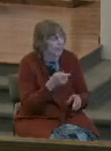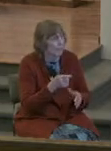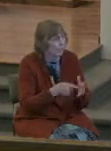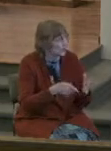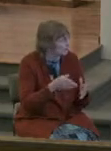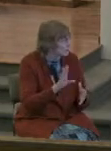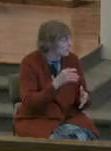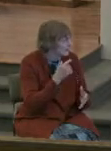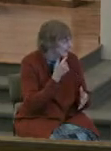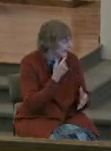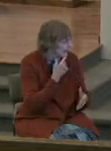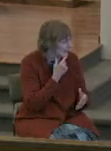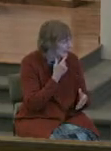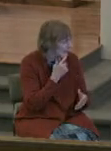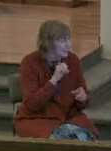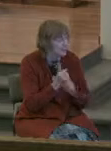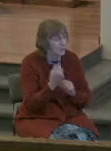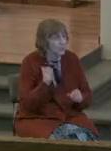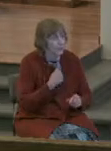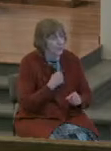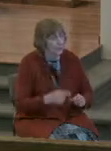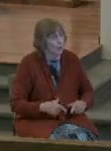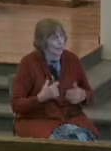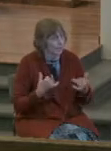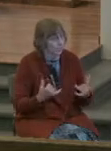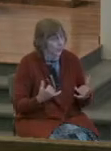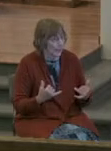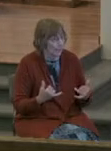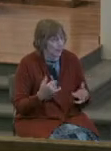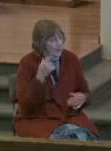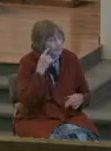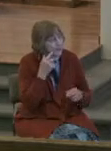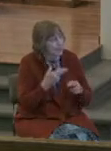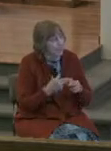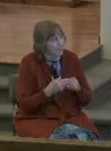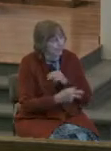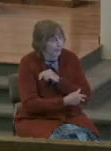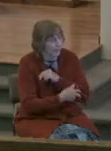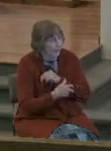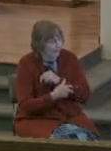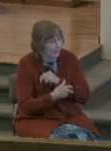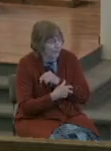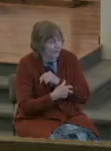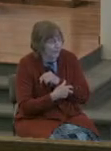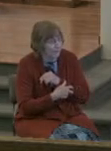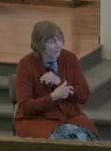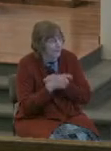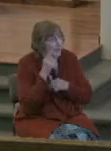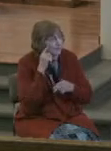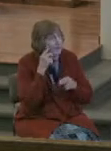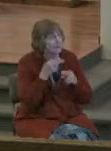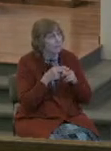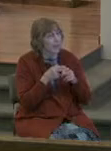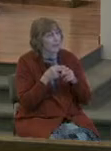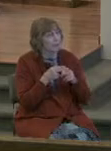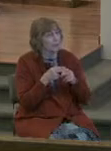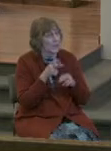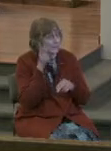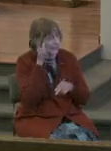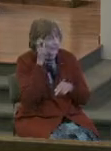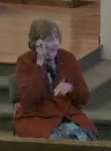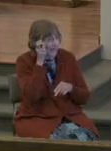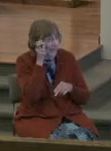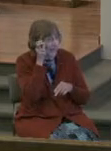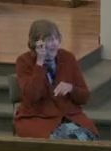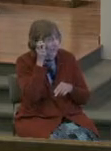to our situation in our life today. So when we think about the thief, I want us to think about Satan. We